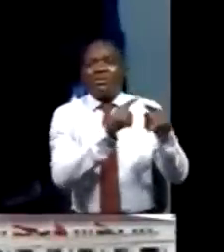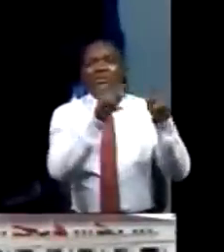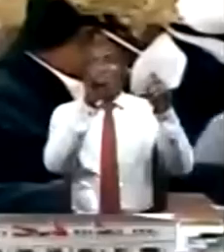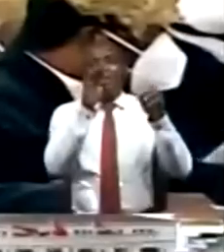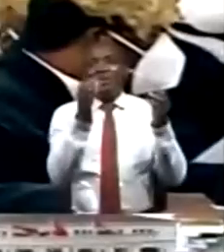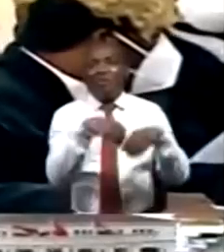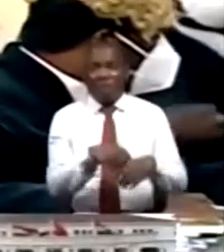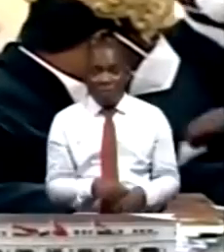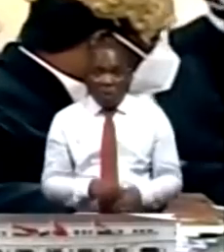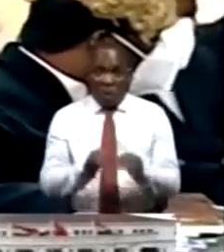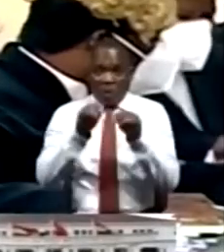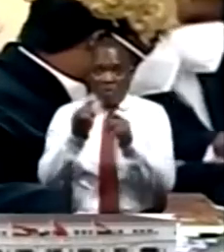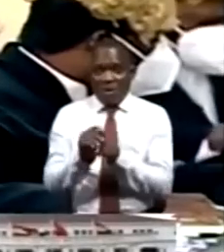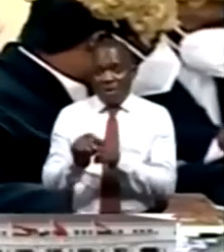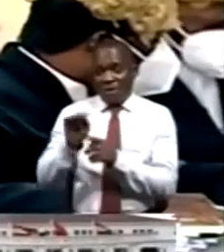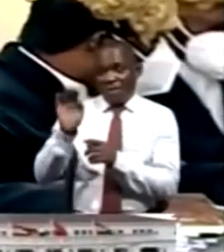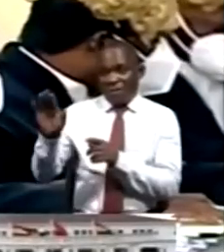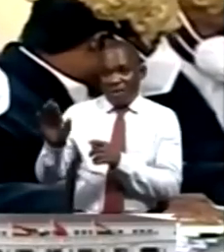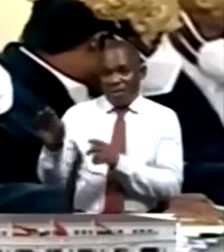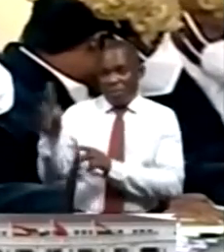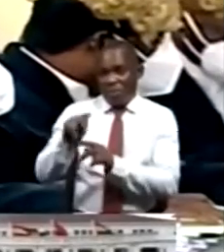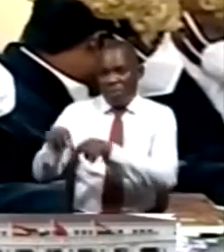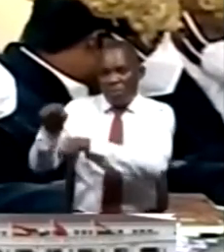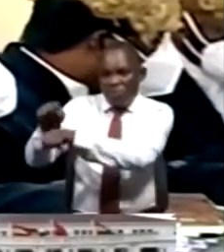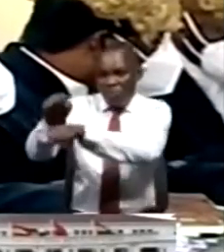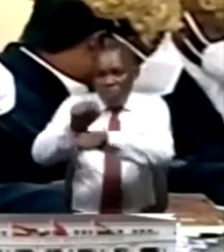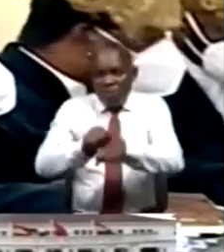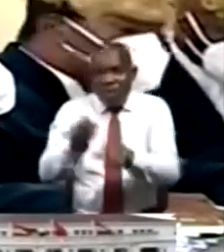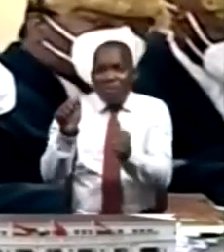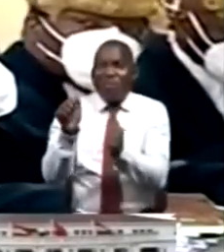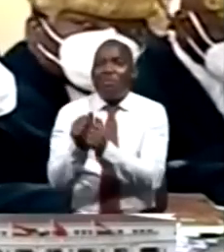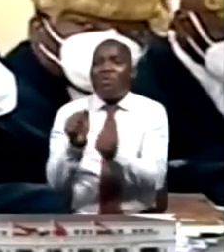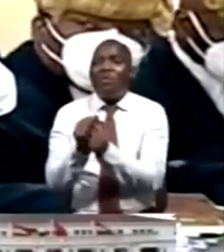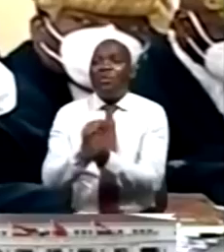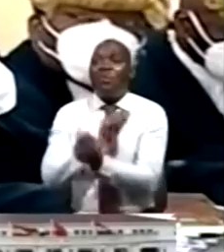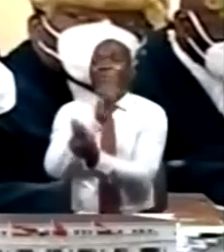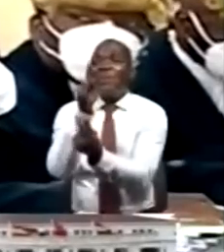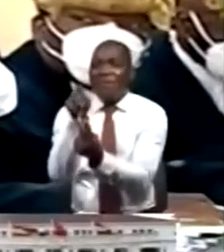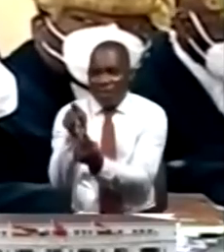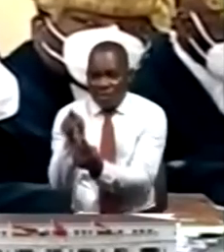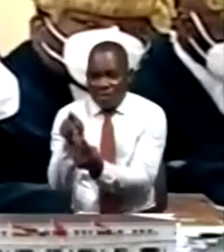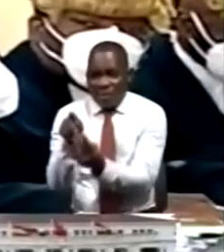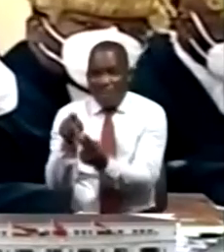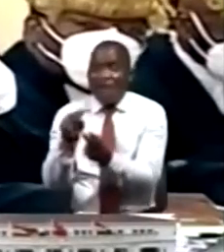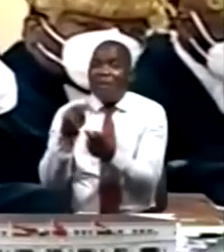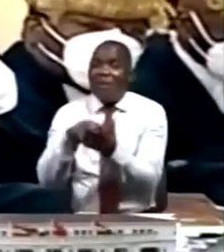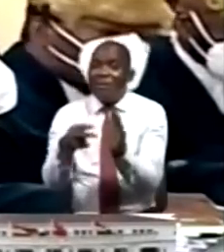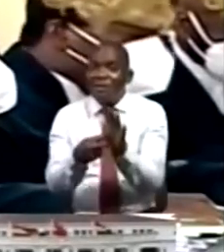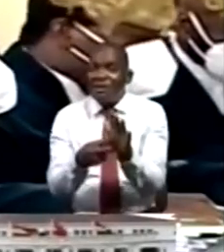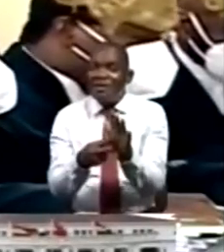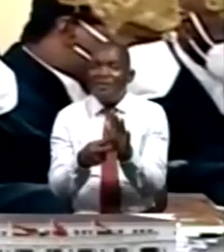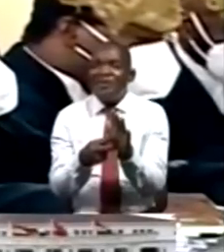Now, if they did perform, if they performed their duties diligently, it presupposes